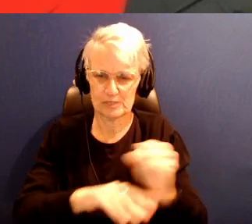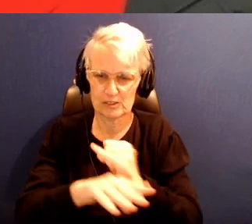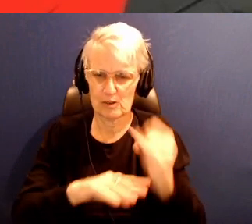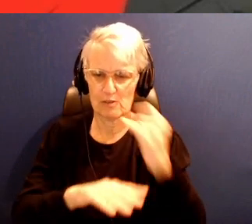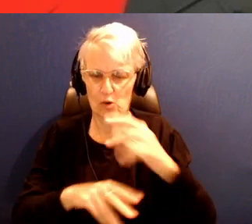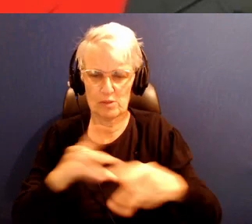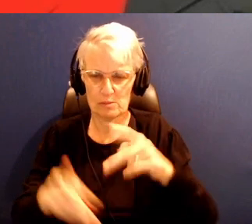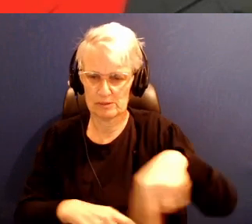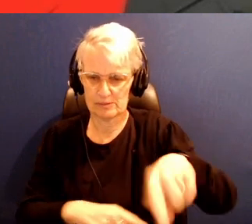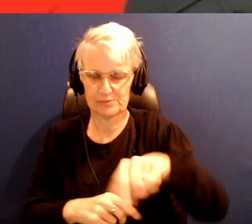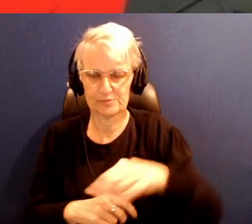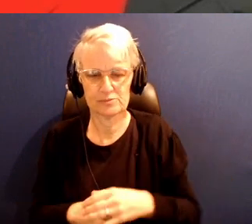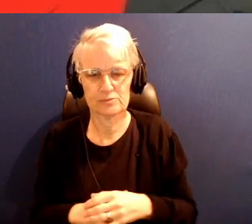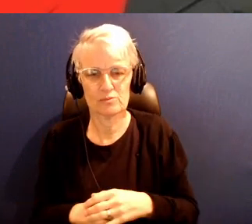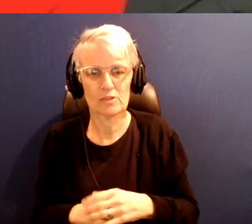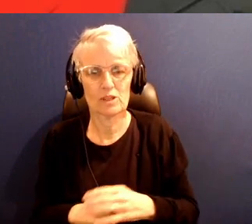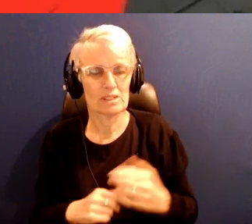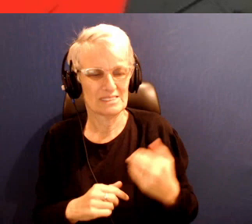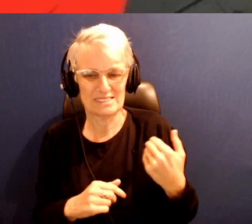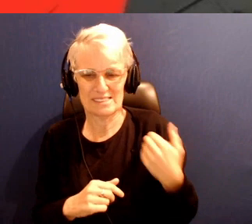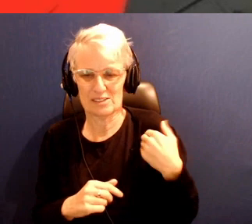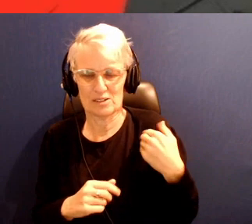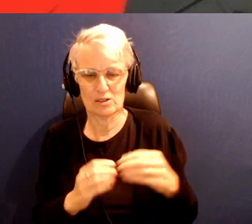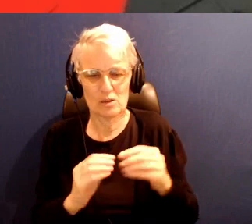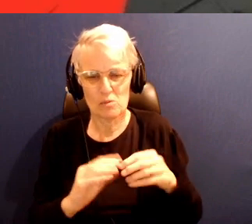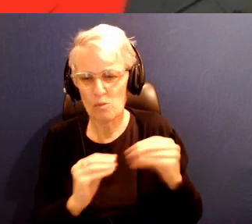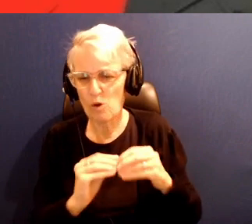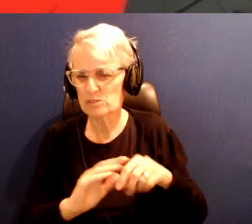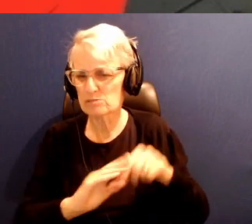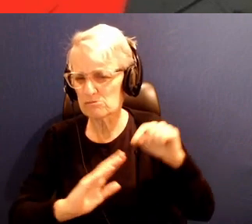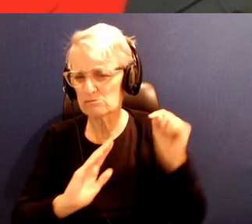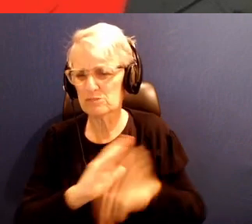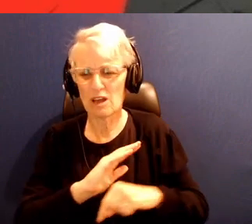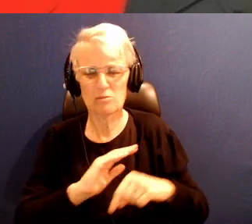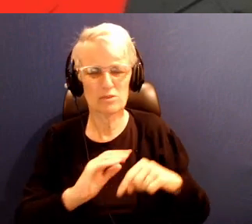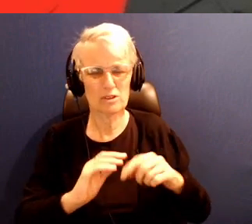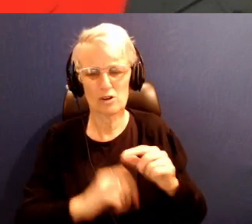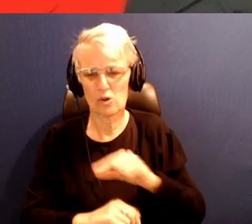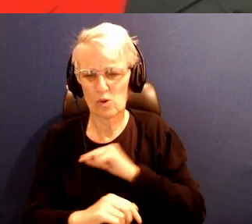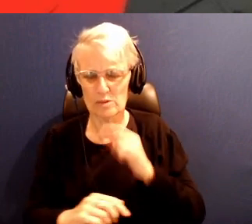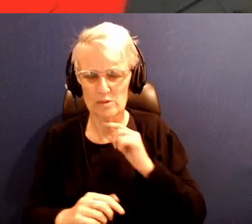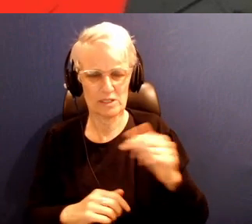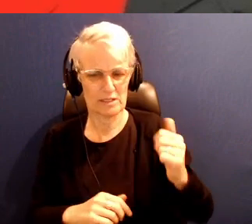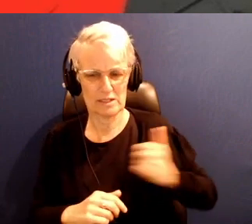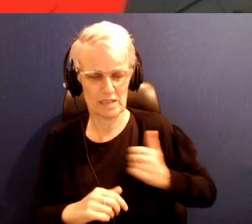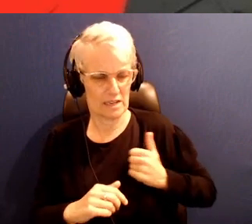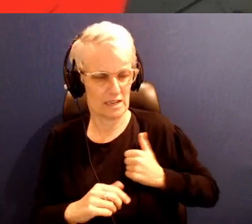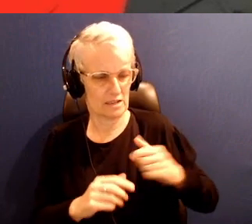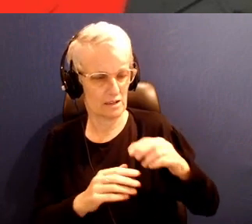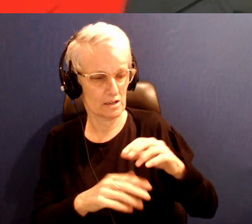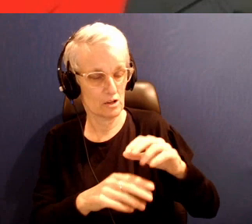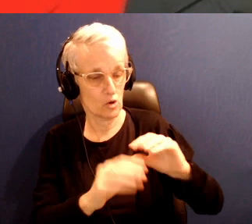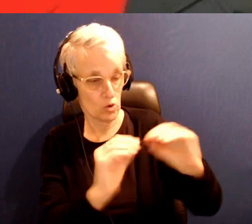participants. In the most recent iterations, it was shown that the depth and quality of the relationship between the Canadian